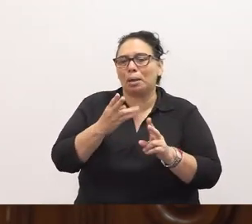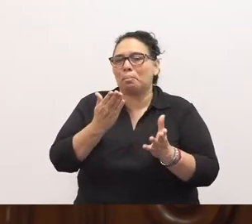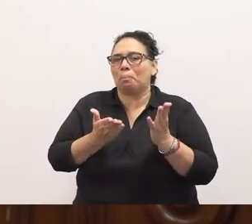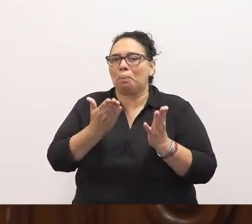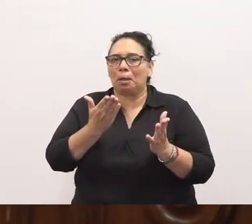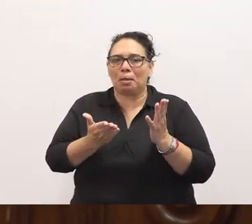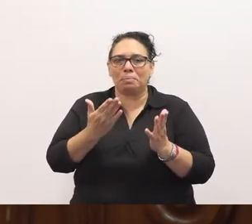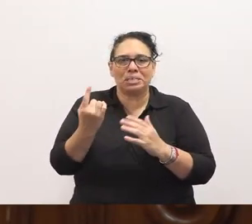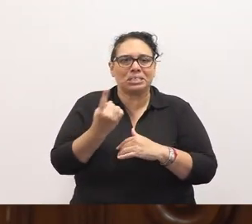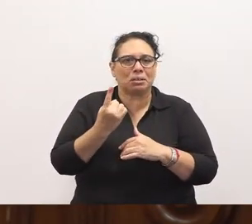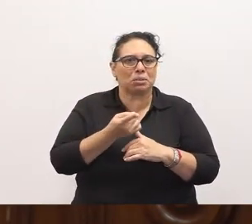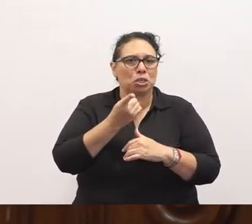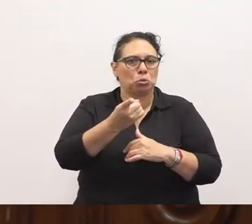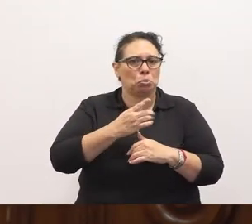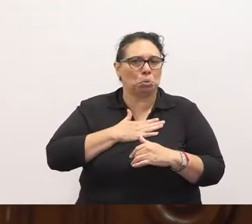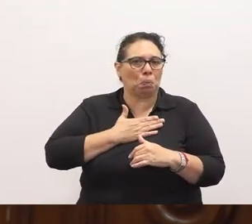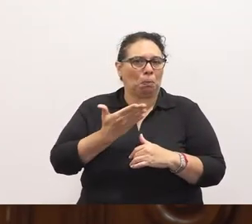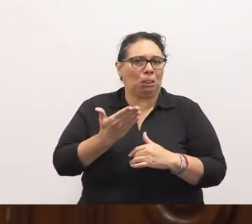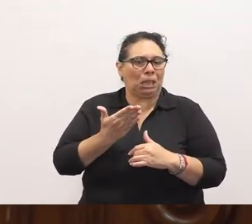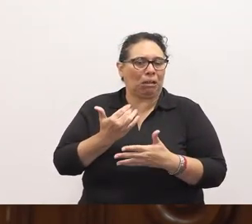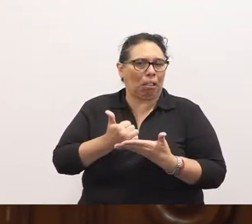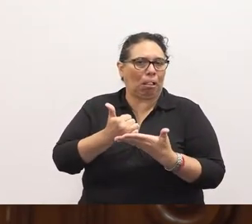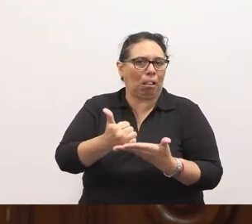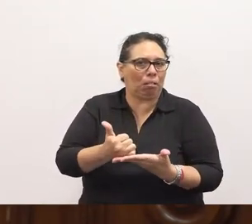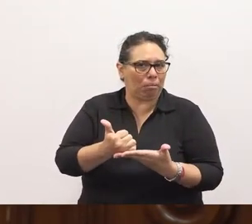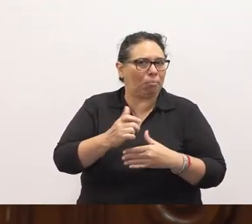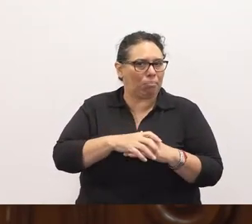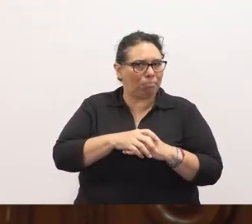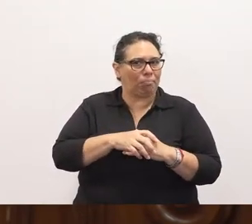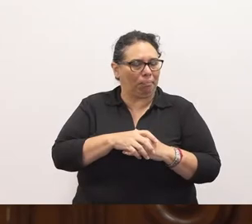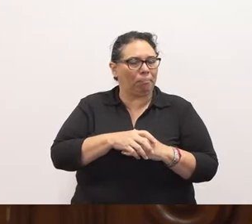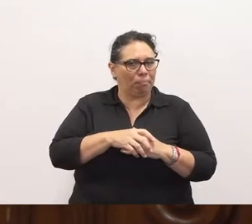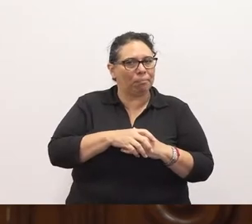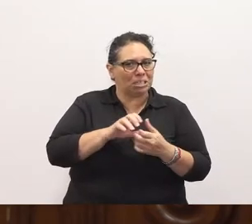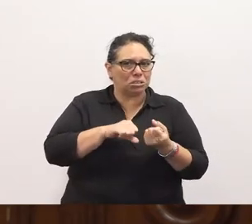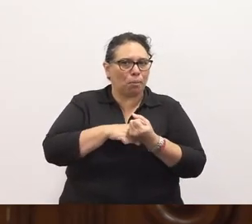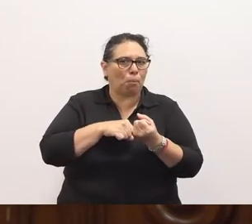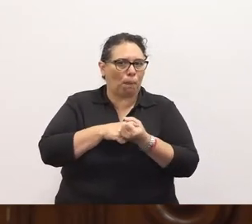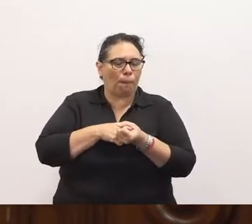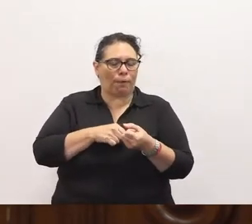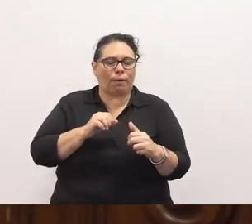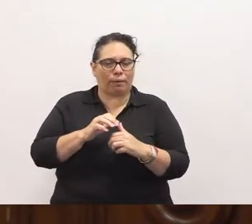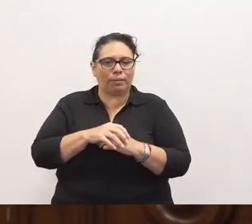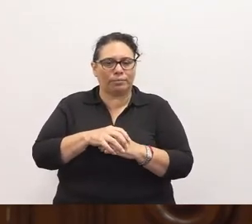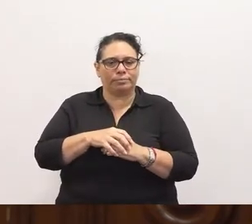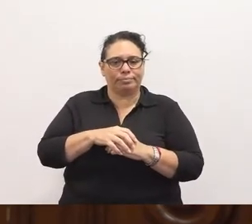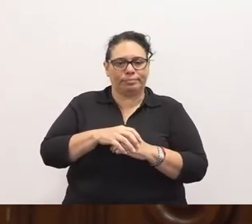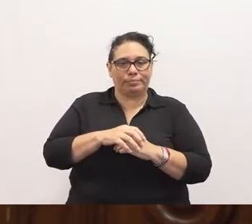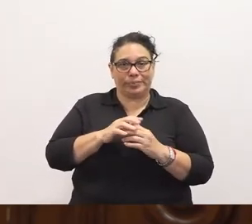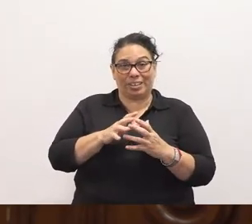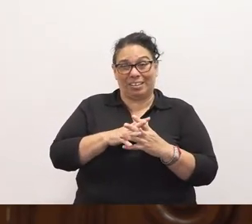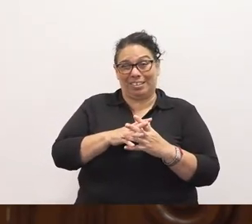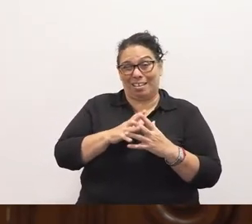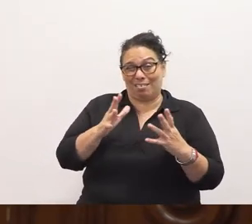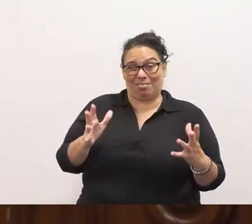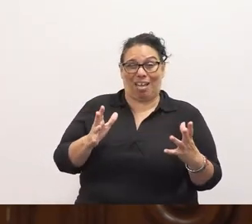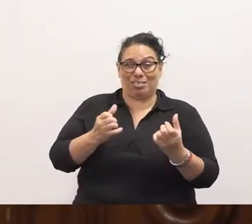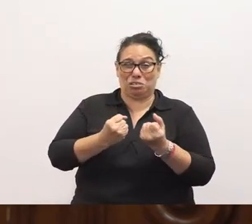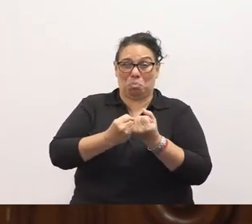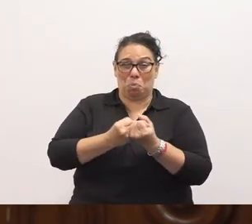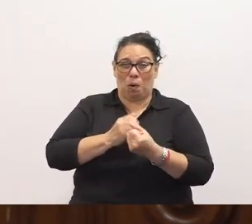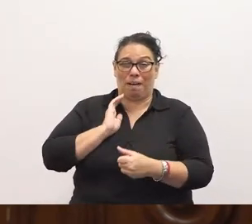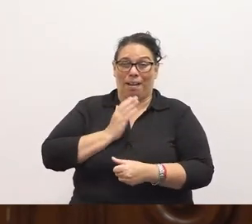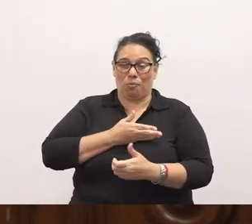be, you know, charities that you're willing to support. A lot of them support our